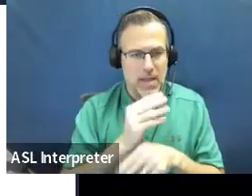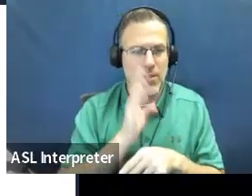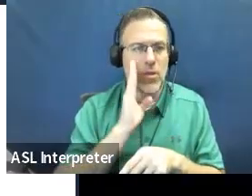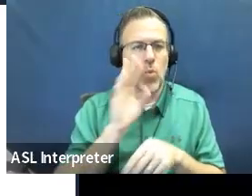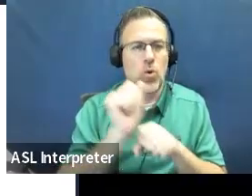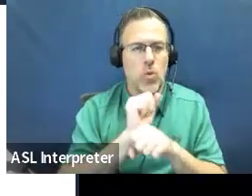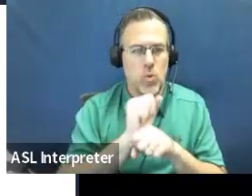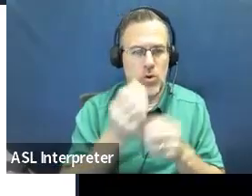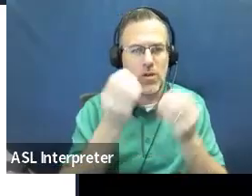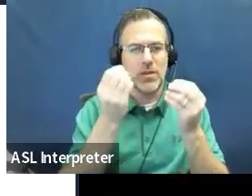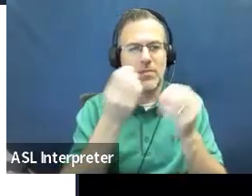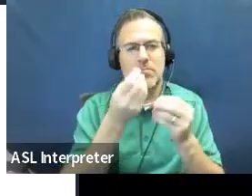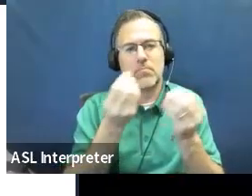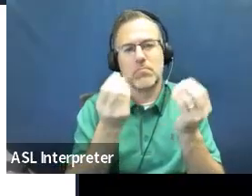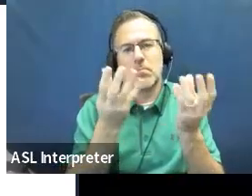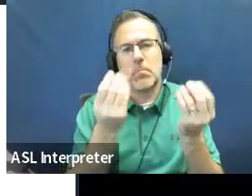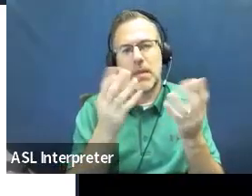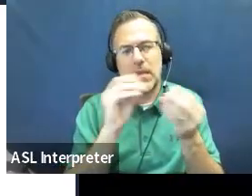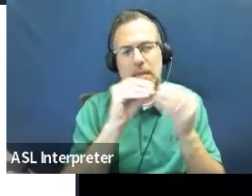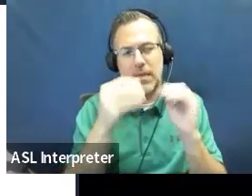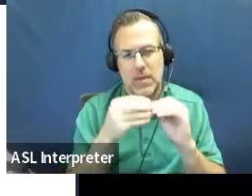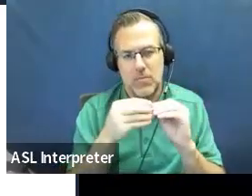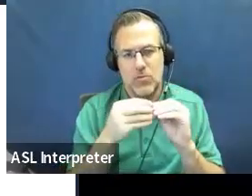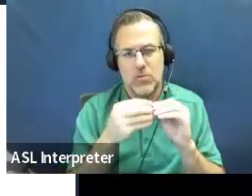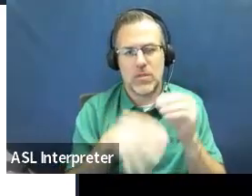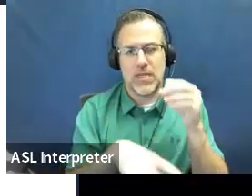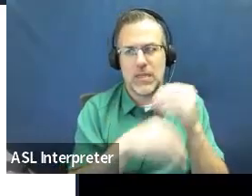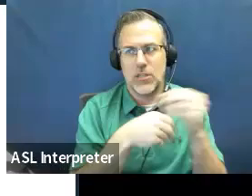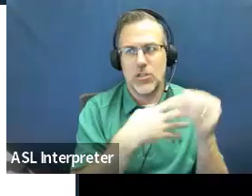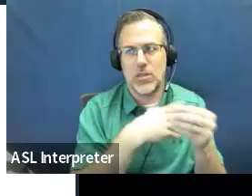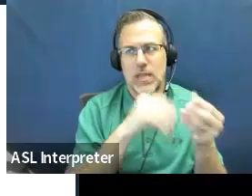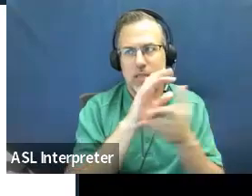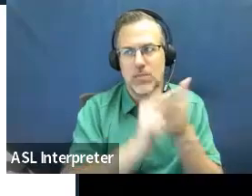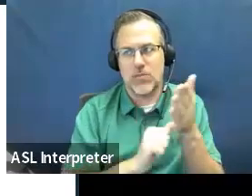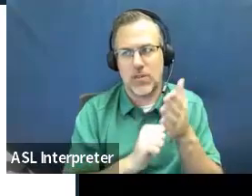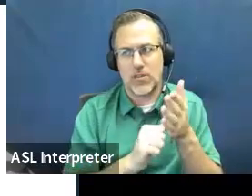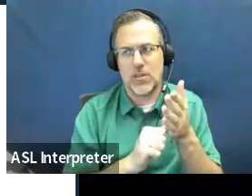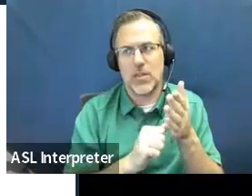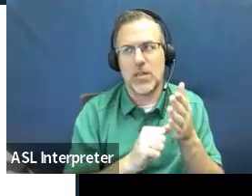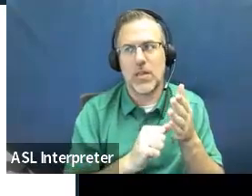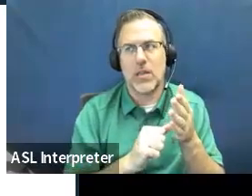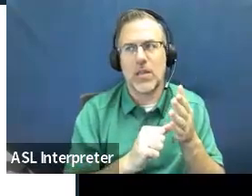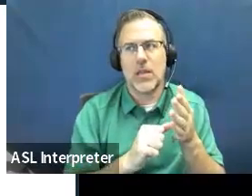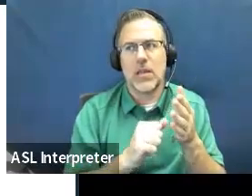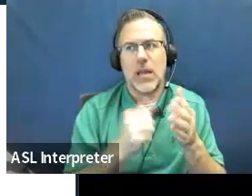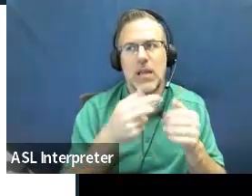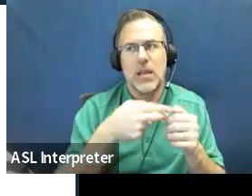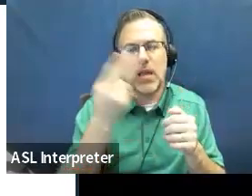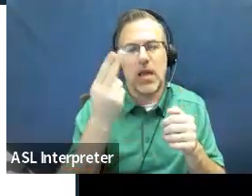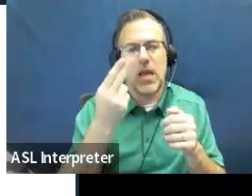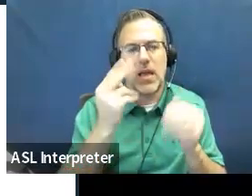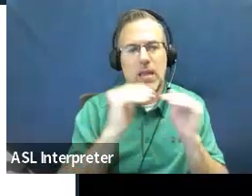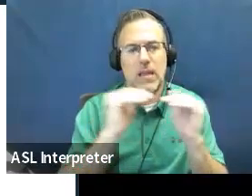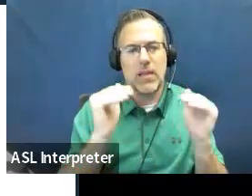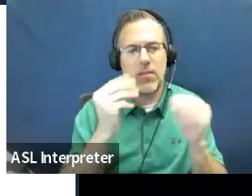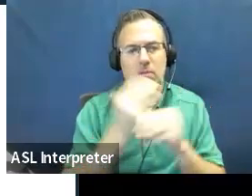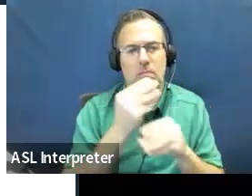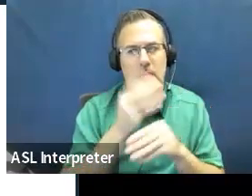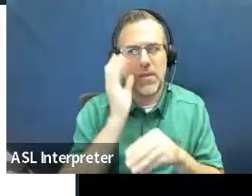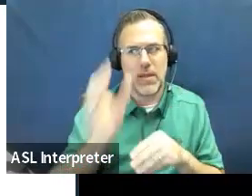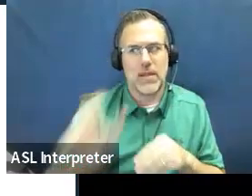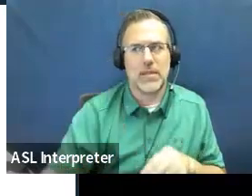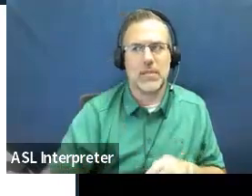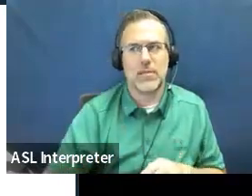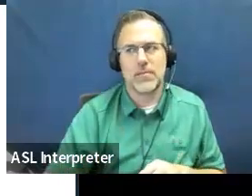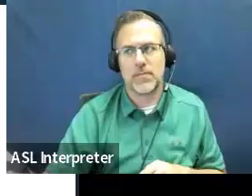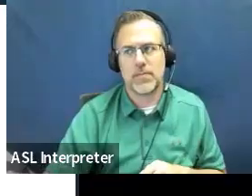subtraction. And these math gaps affect Jack's ability to access higher level math concepts. So really thinking